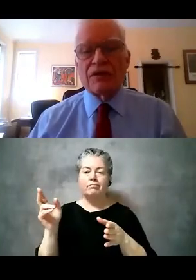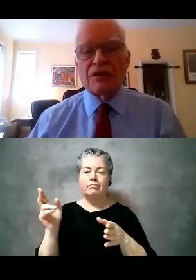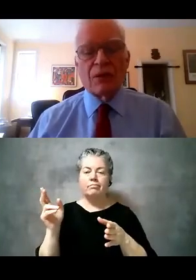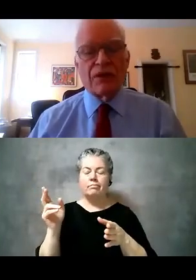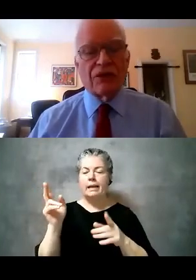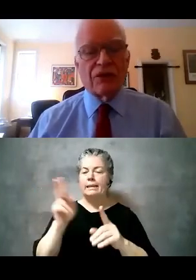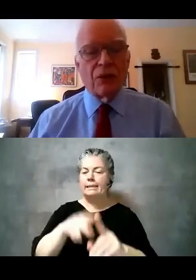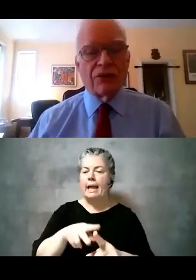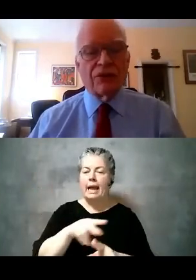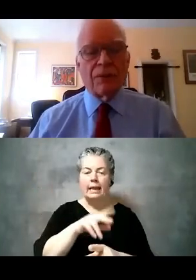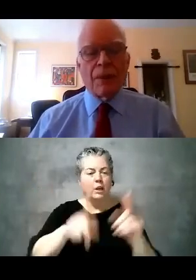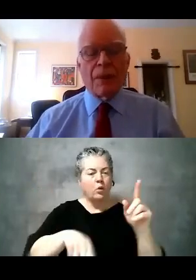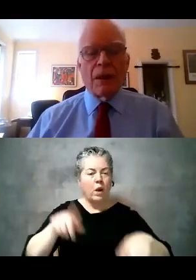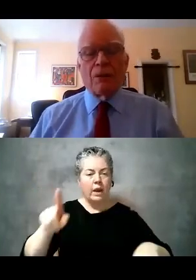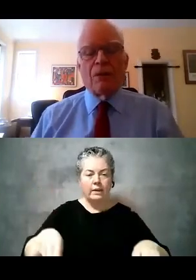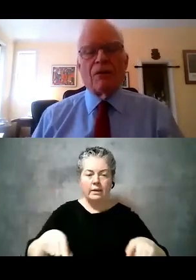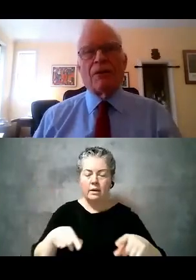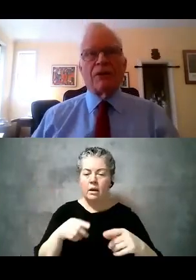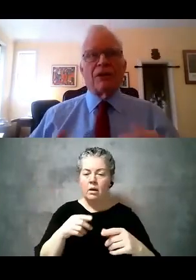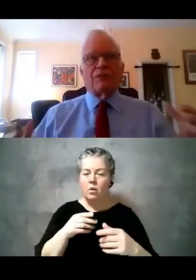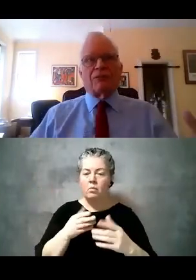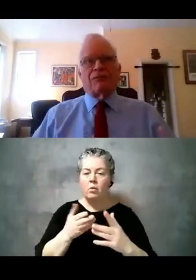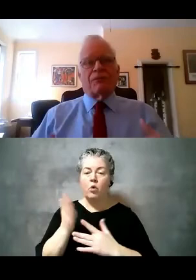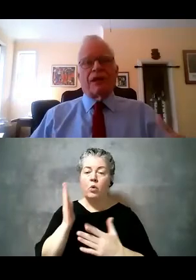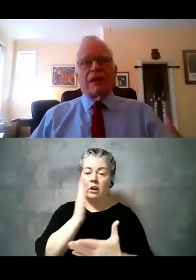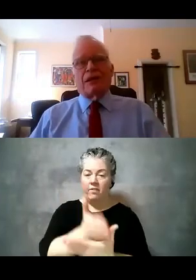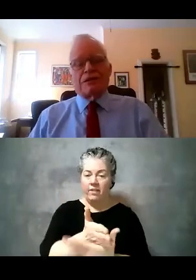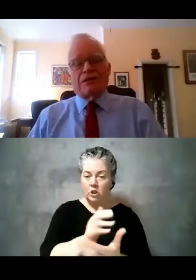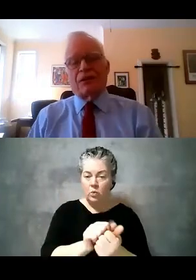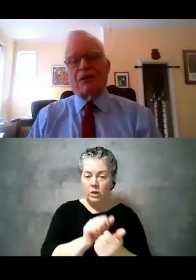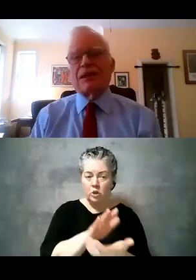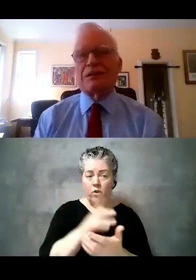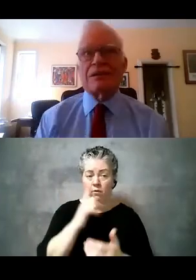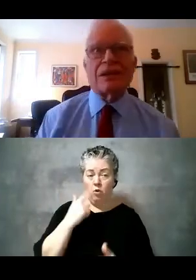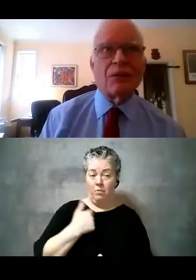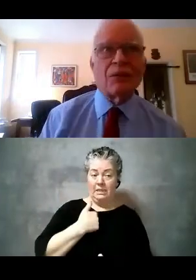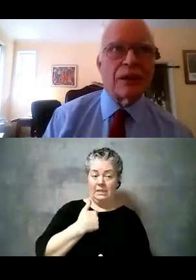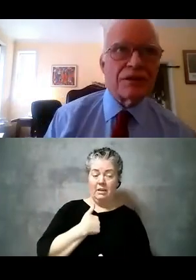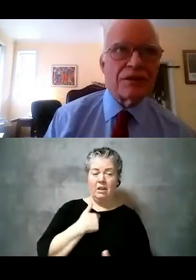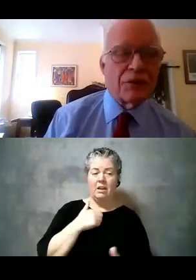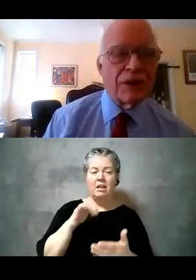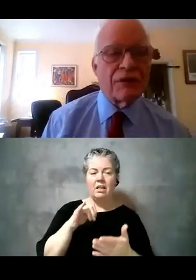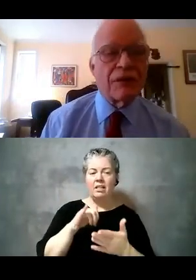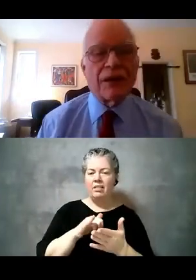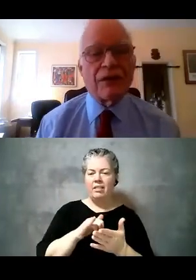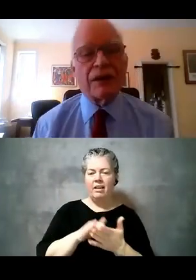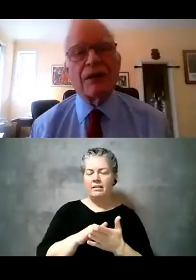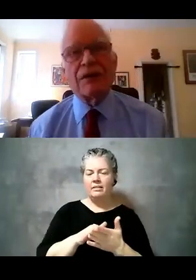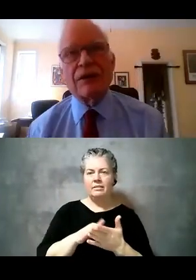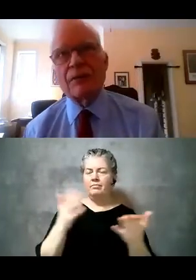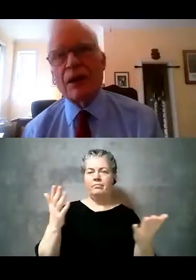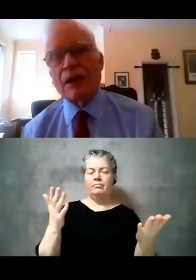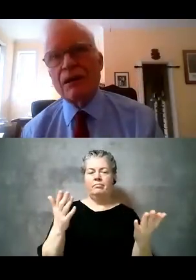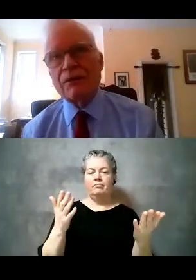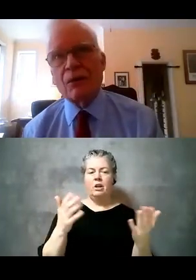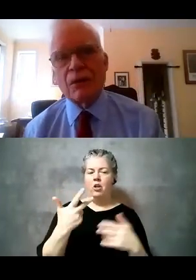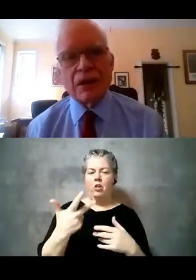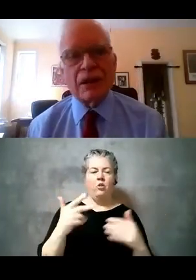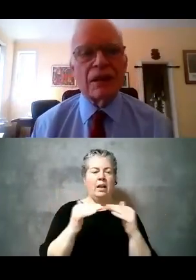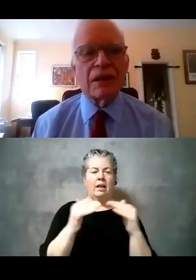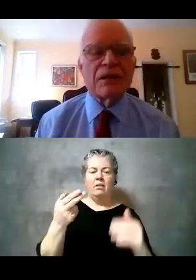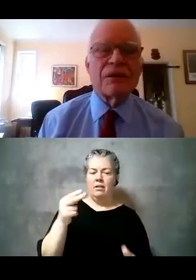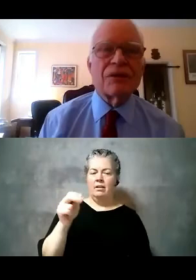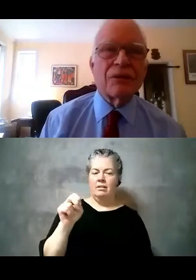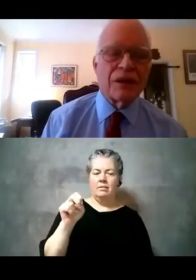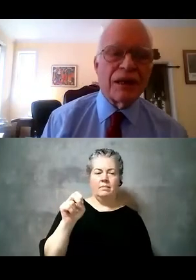the intervention within schools. Well, for me, that's just a no-brainer. It's a 3-level hierarchical linear model. Level 1